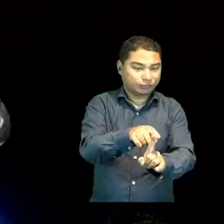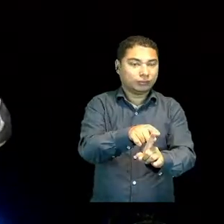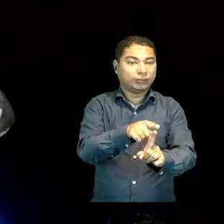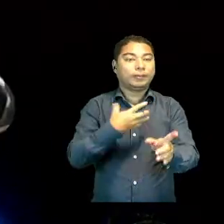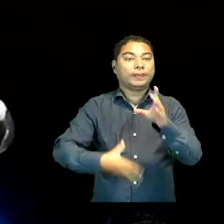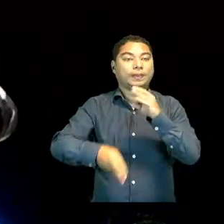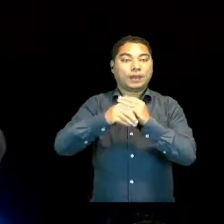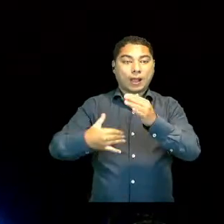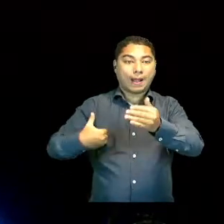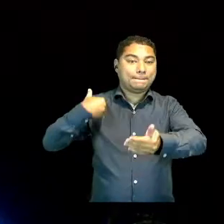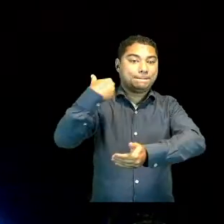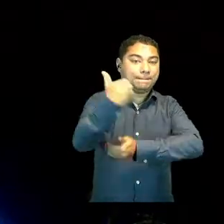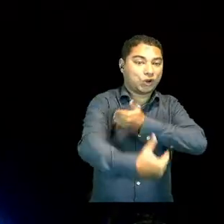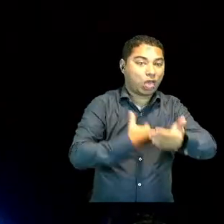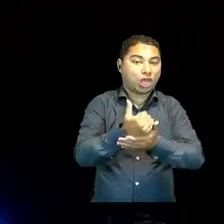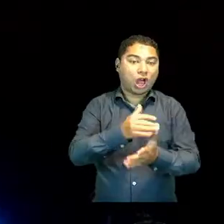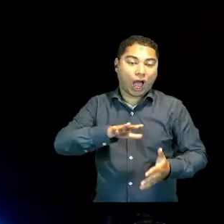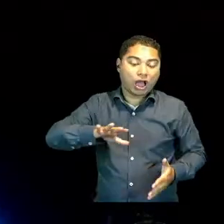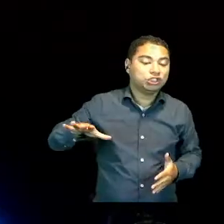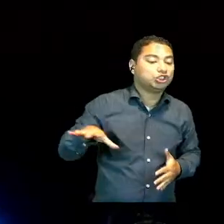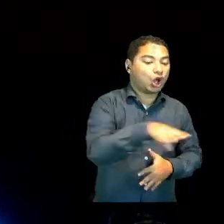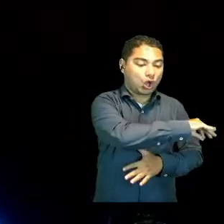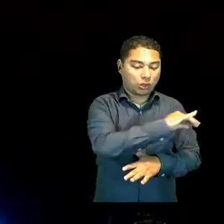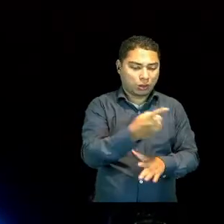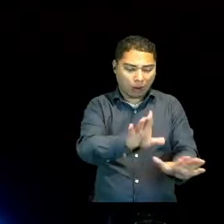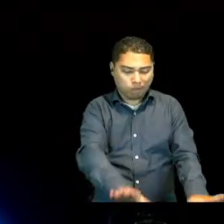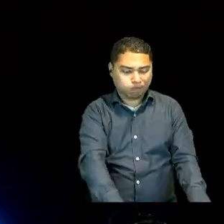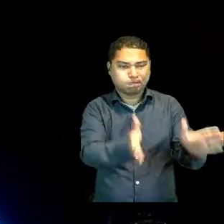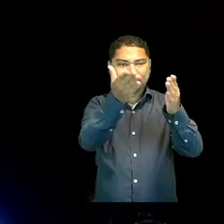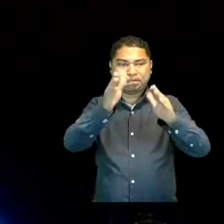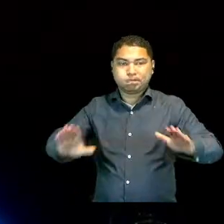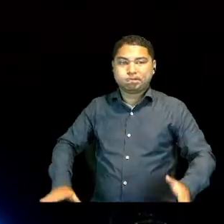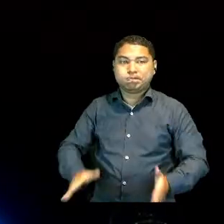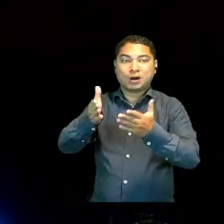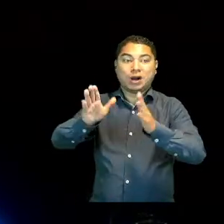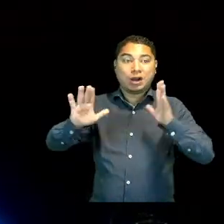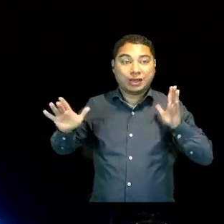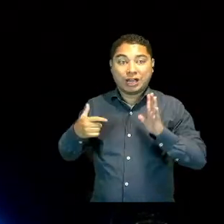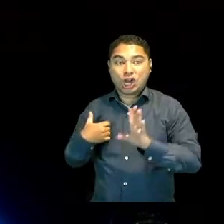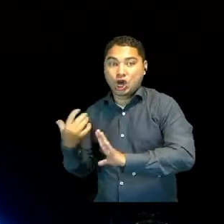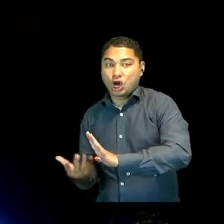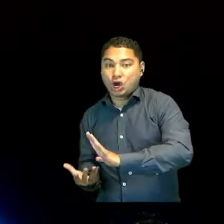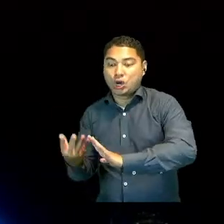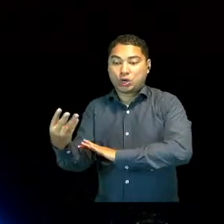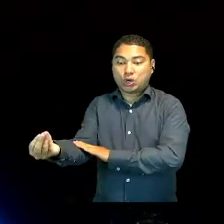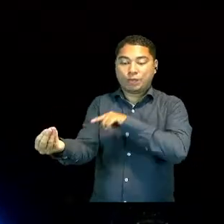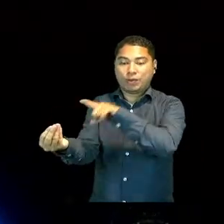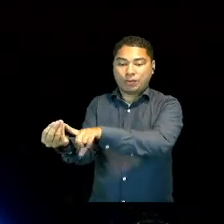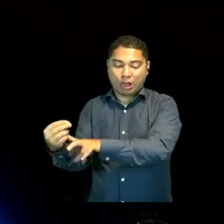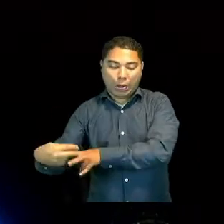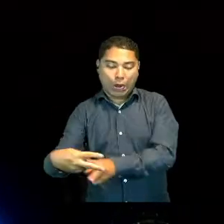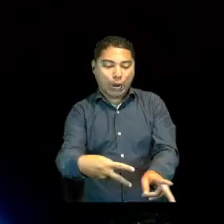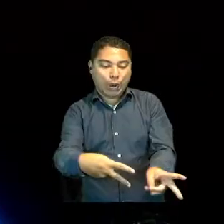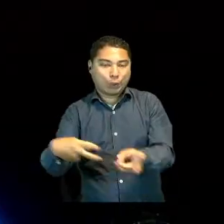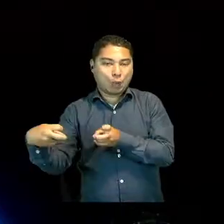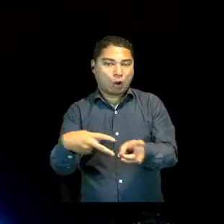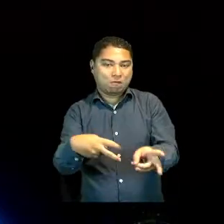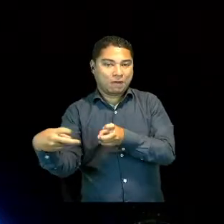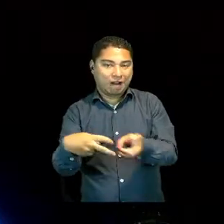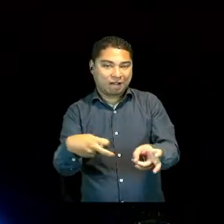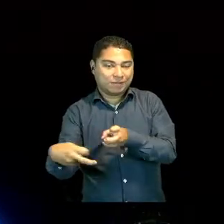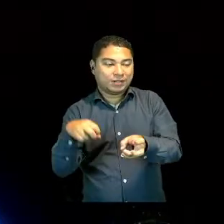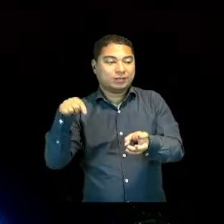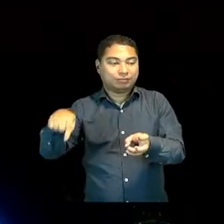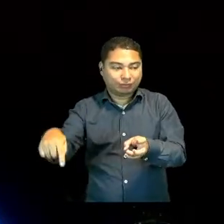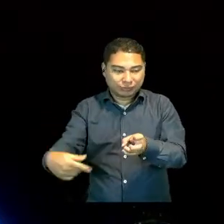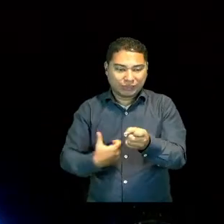virtually everyone except perhaps those that directly benefit from exploitation,